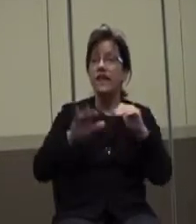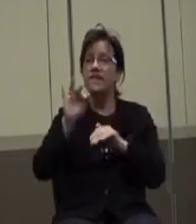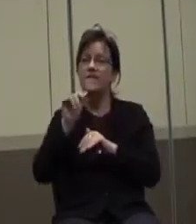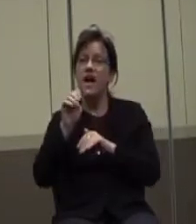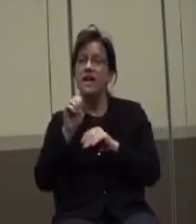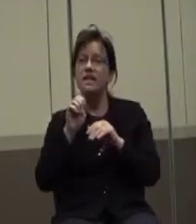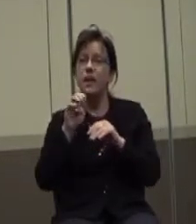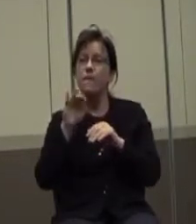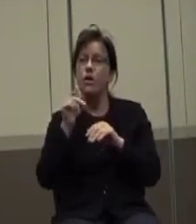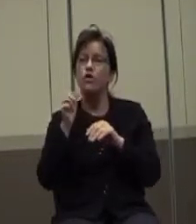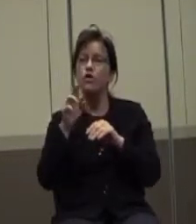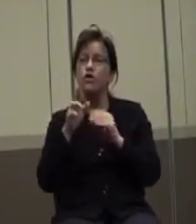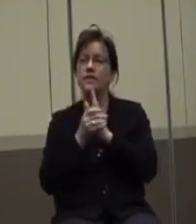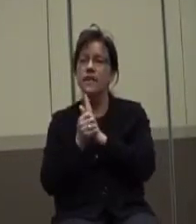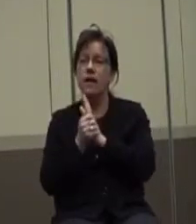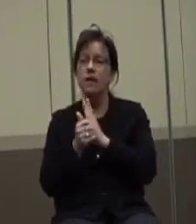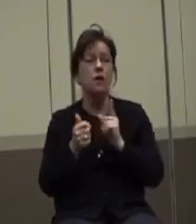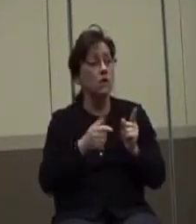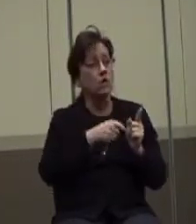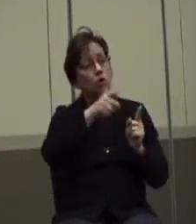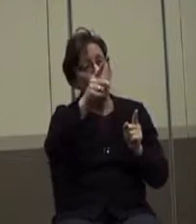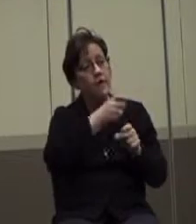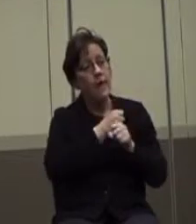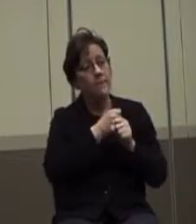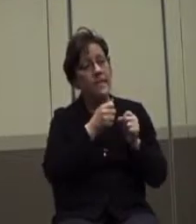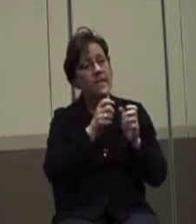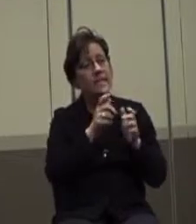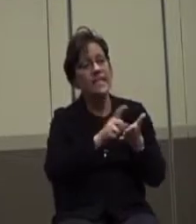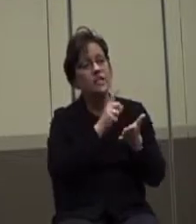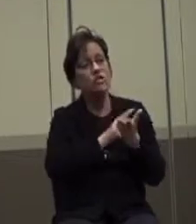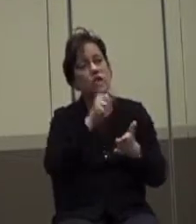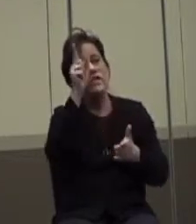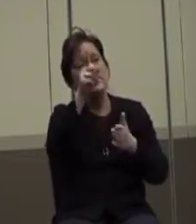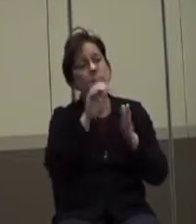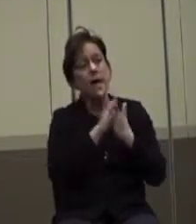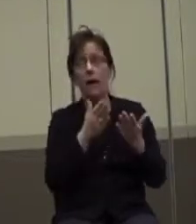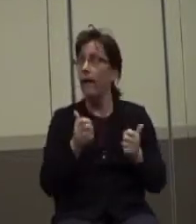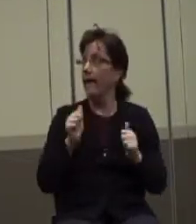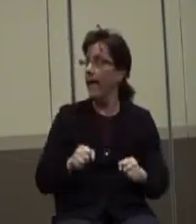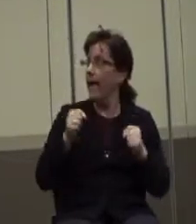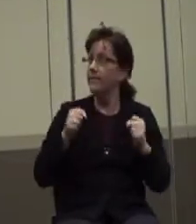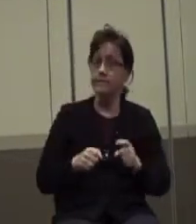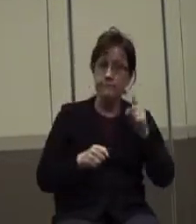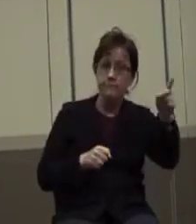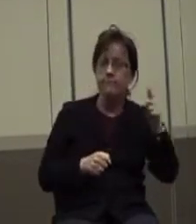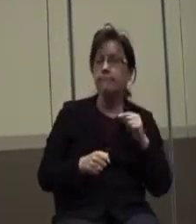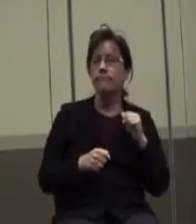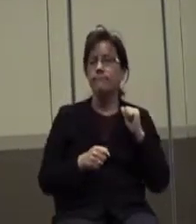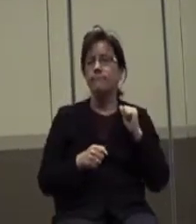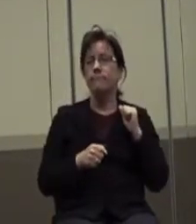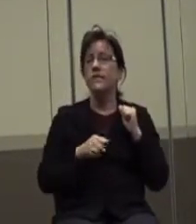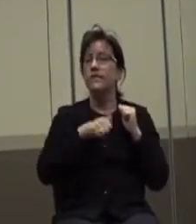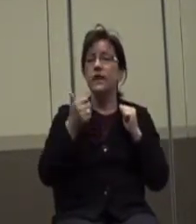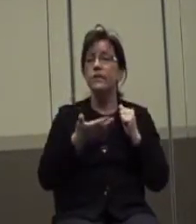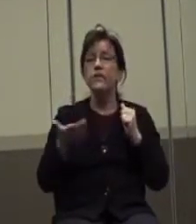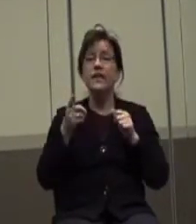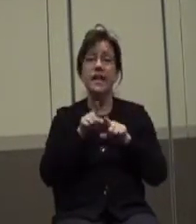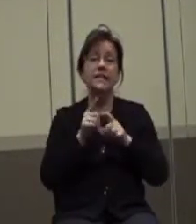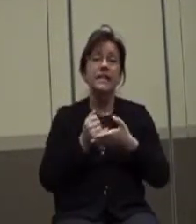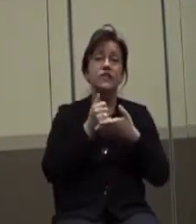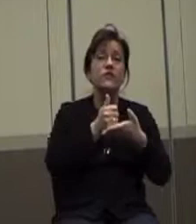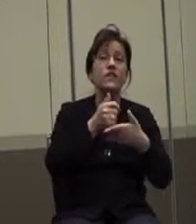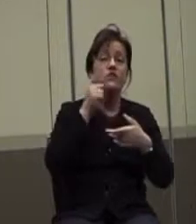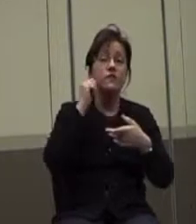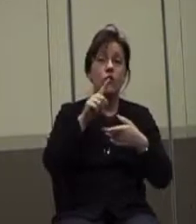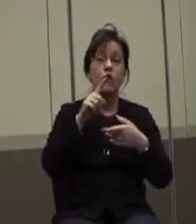your coat. Let's see. Those things tend to get better compliance. The other thing is an intervention for compliance. I oftentimes want